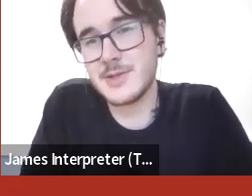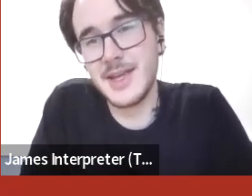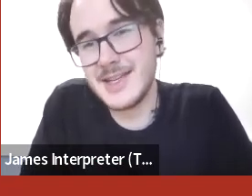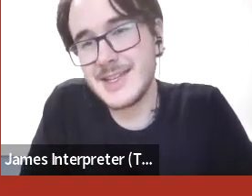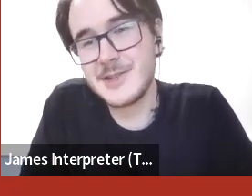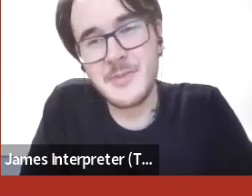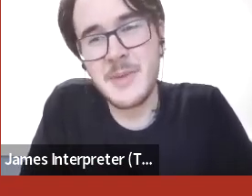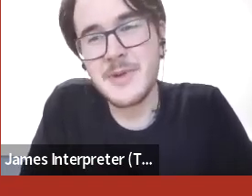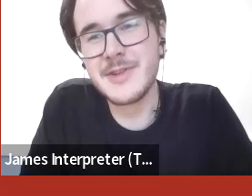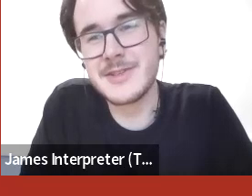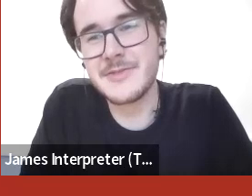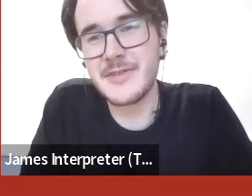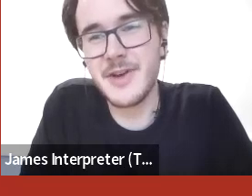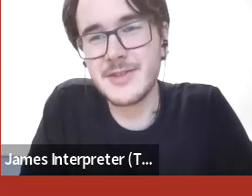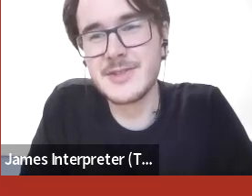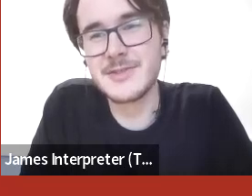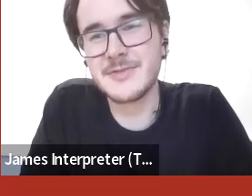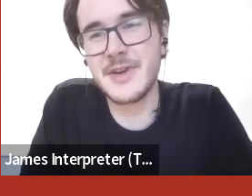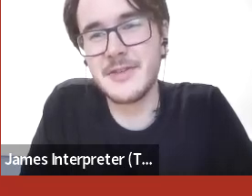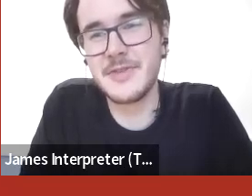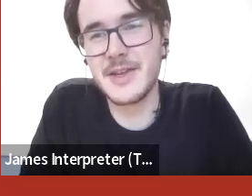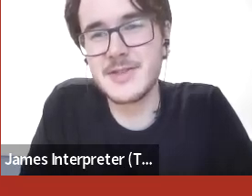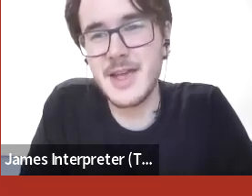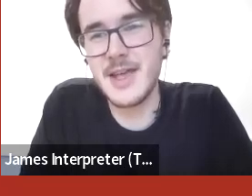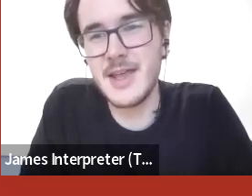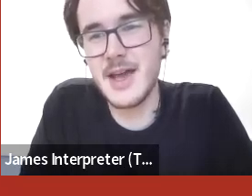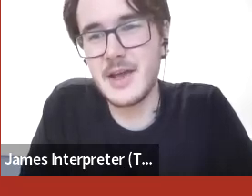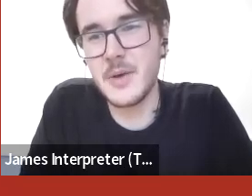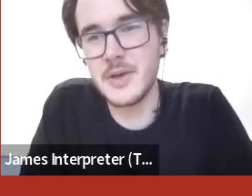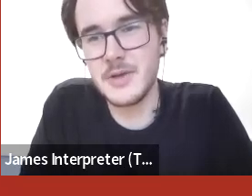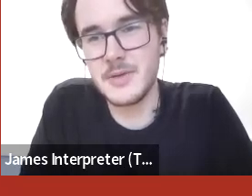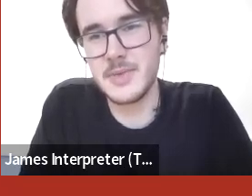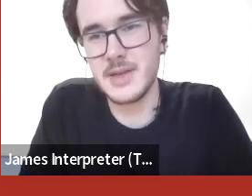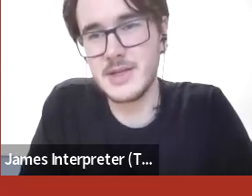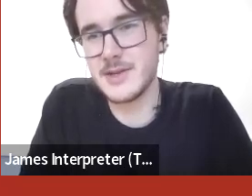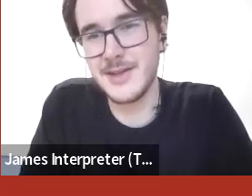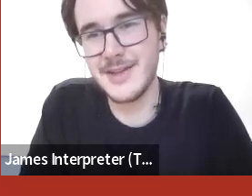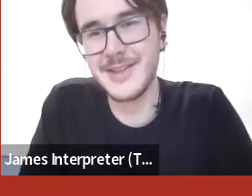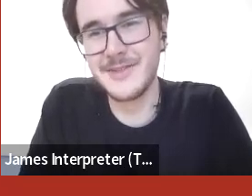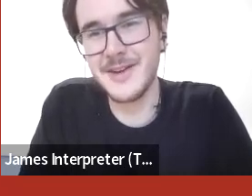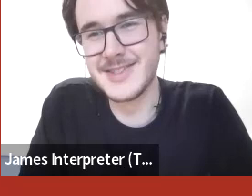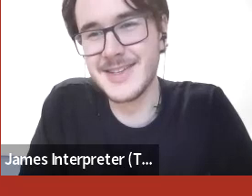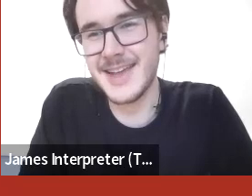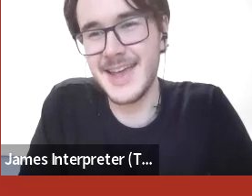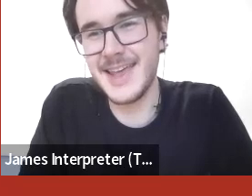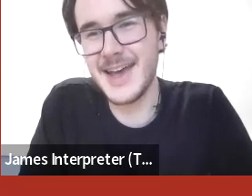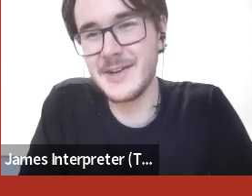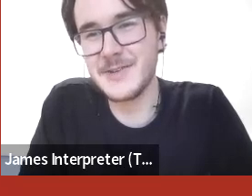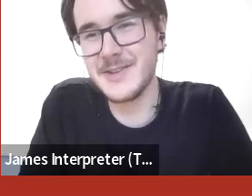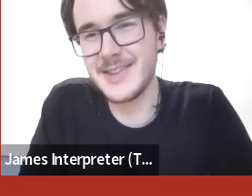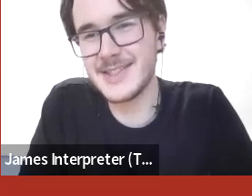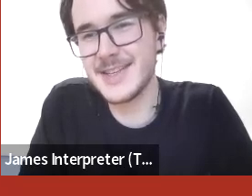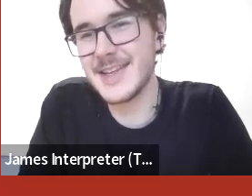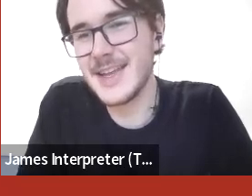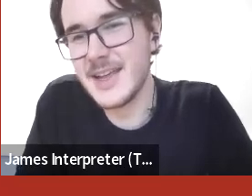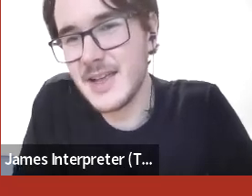So it's quite easy to remember. There's 5 vowels, 5 fingers, A, E, I, O, and U. And these are the vowels, A, E, I, O,